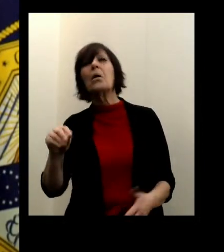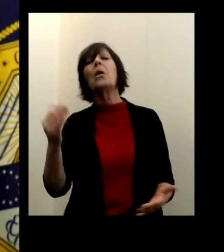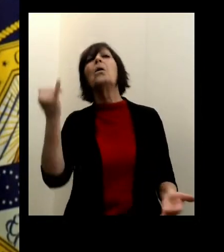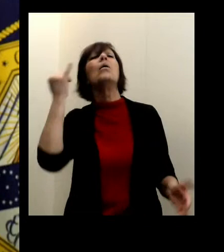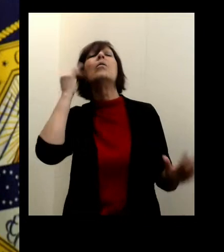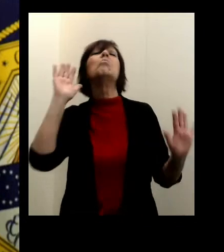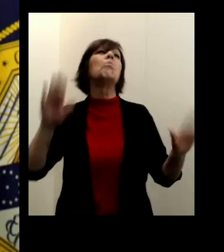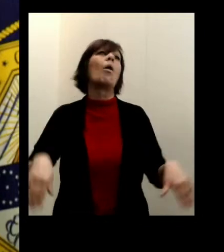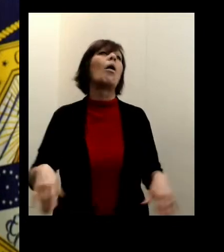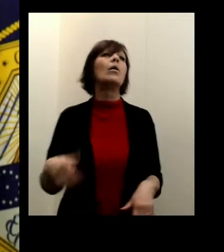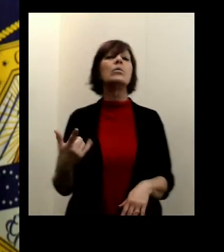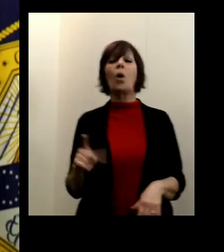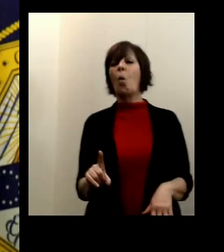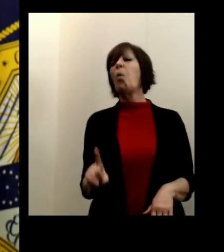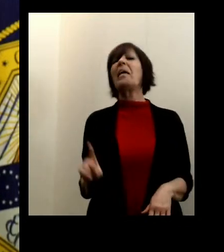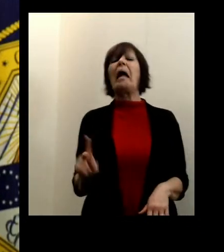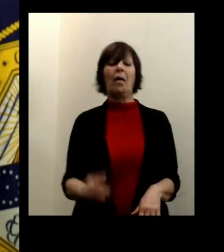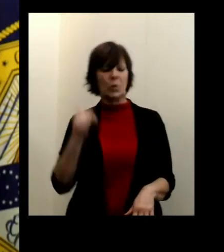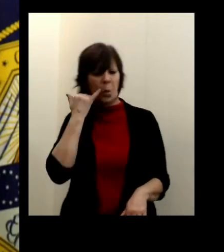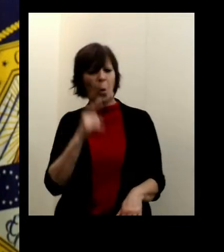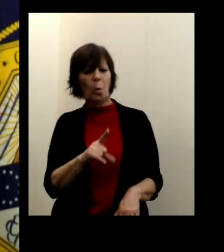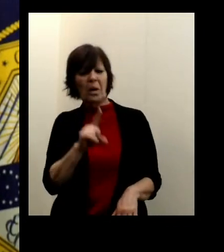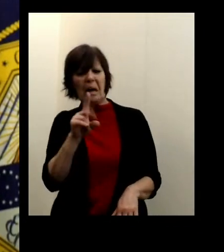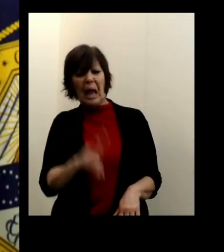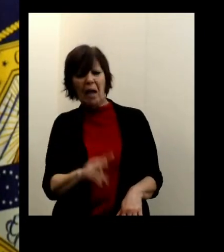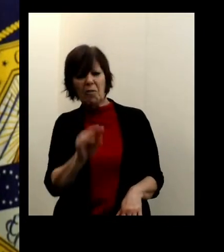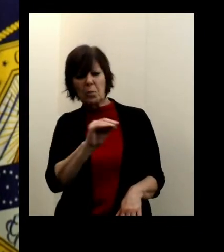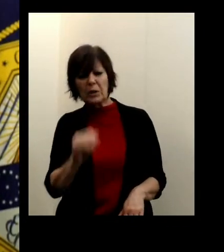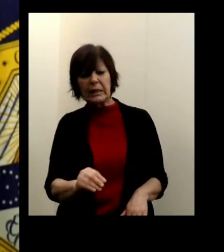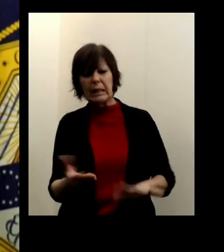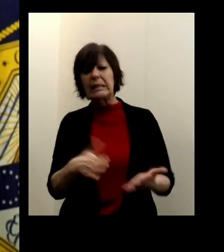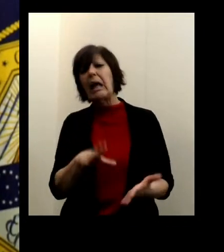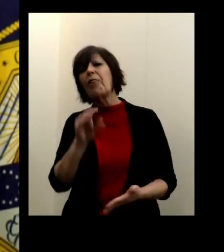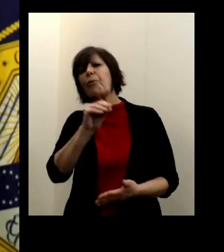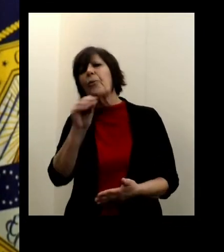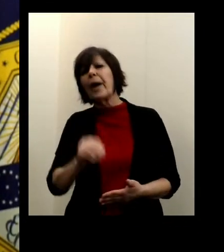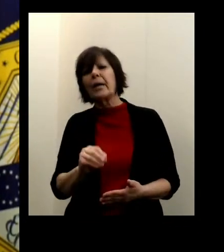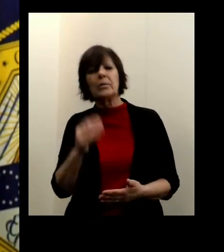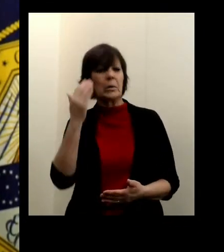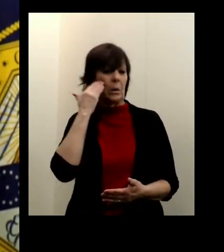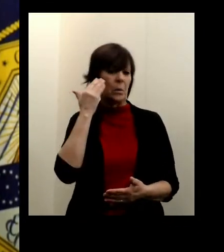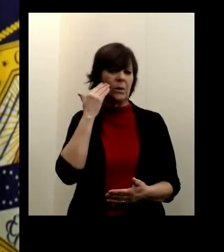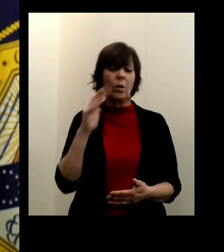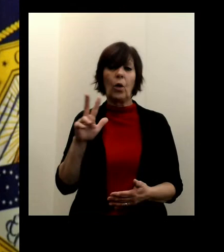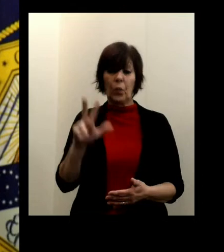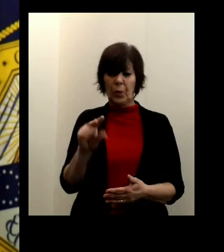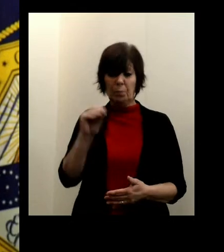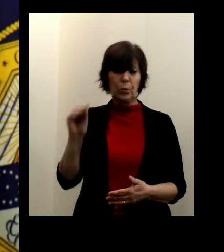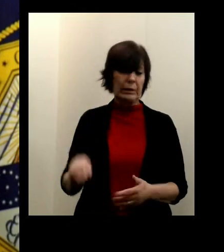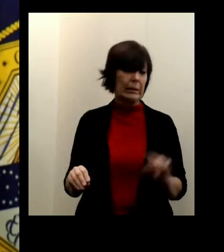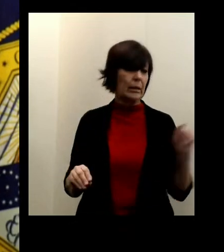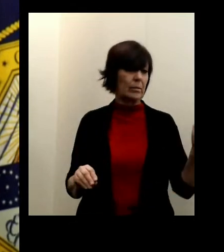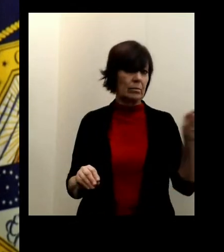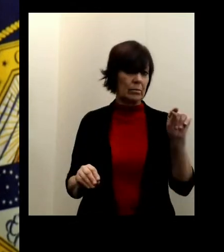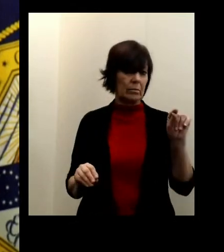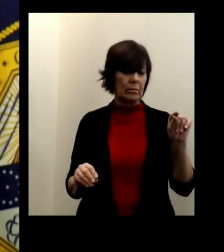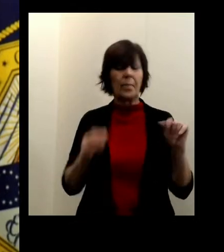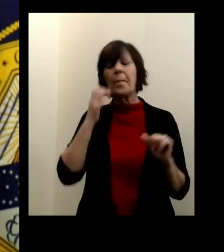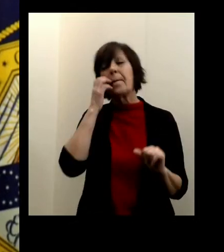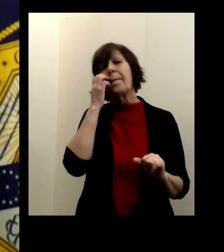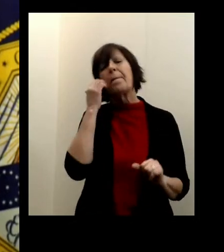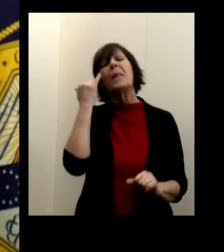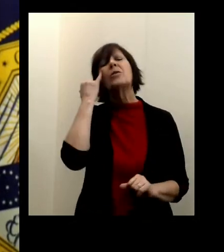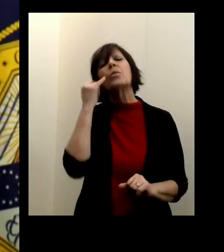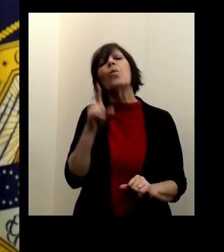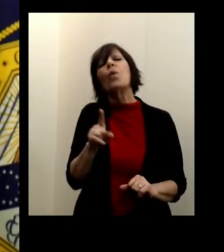say it's 1.5% is the death rate, as compared to we know 3% of those who we have confirmed cases have died. Let's just say